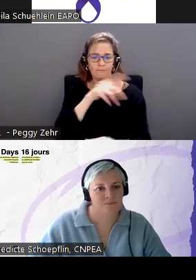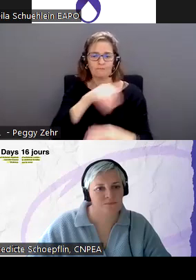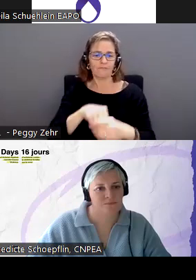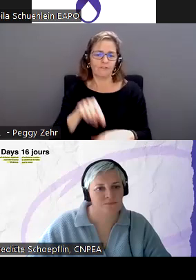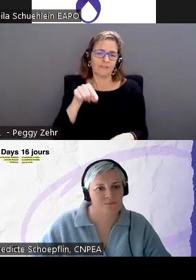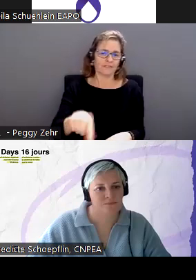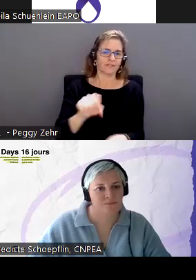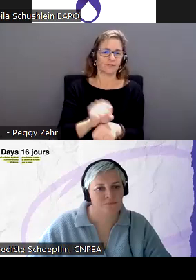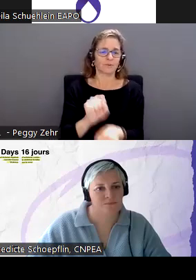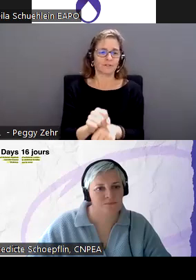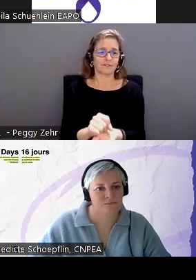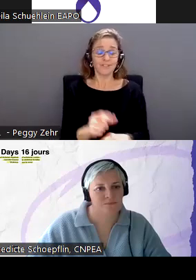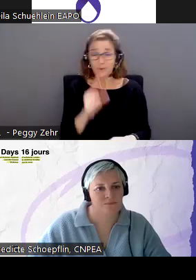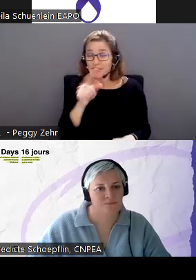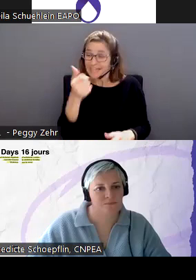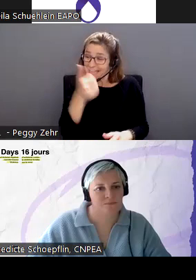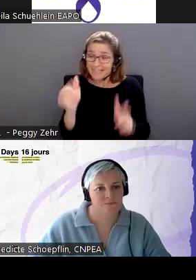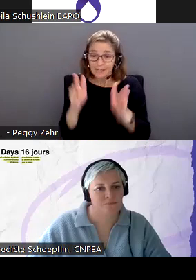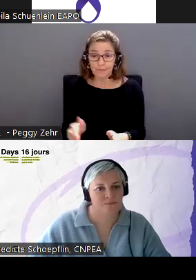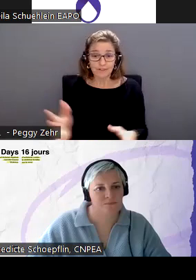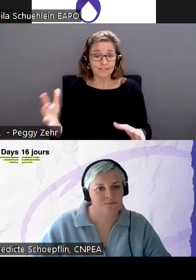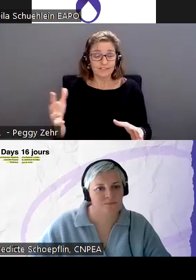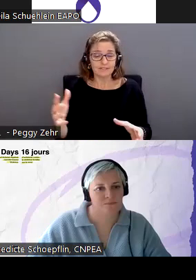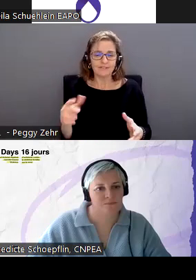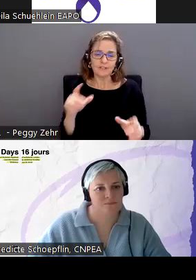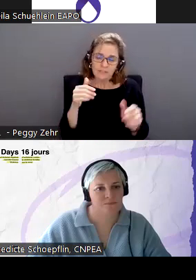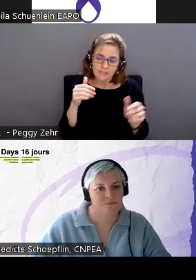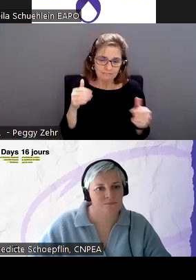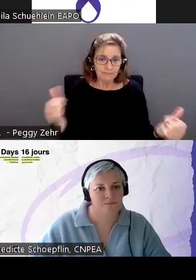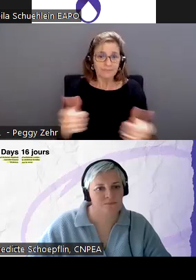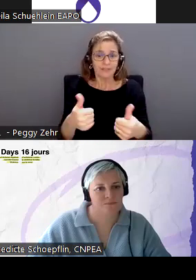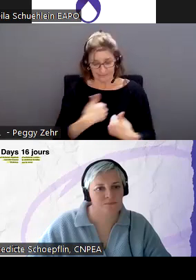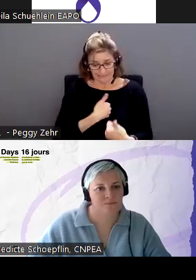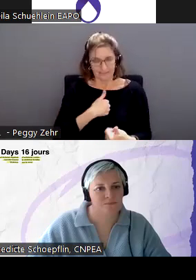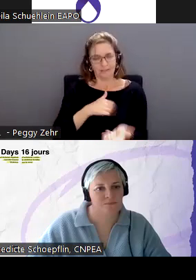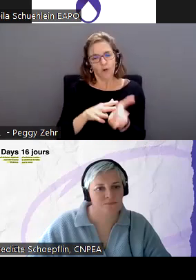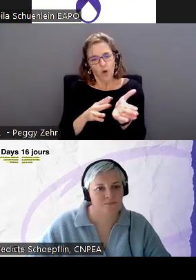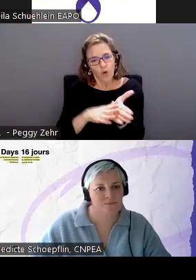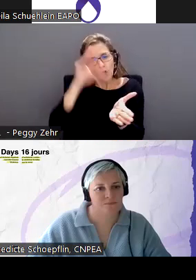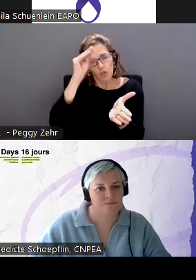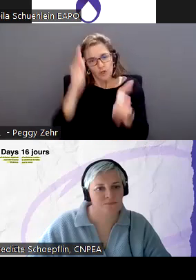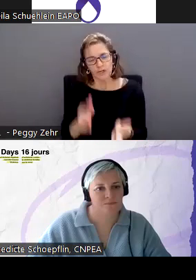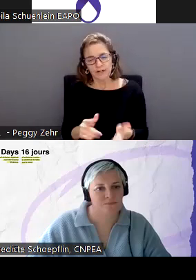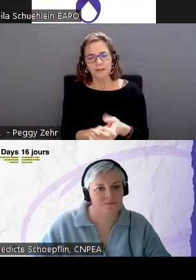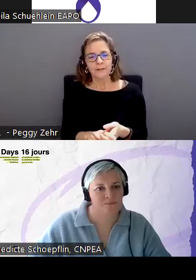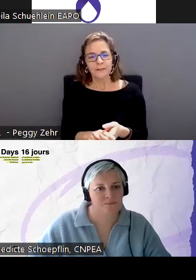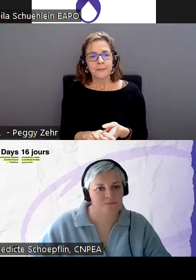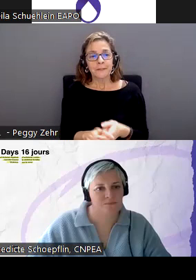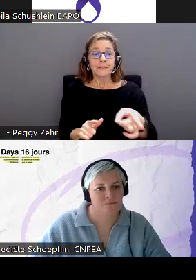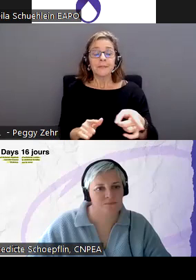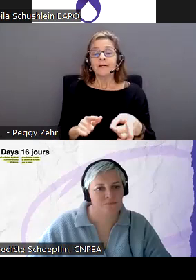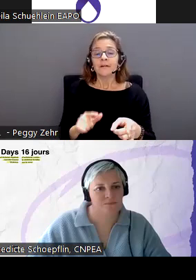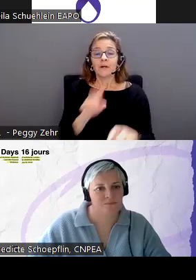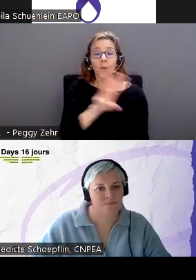We're all learners in that sense. This is from the Equip Healthcare website. This is where a lot of the resources live